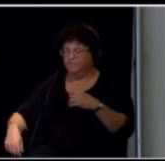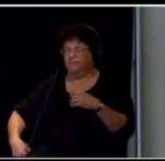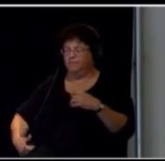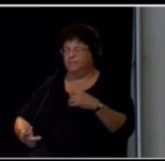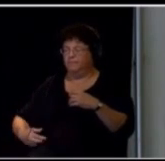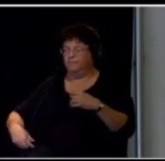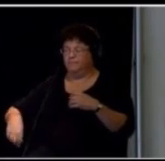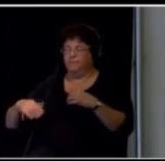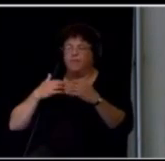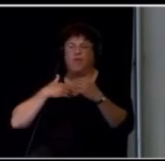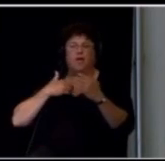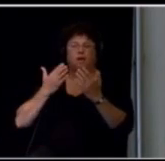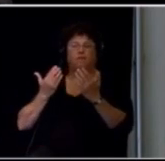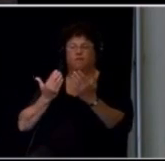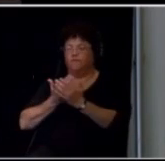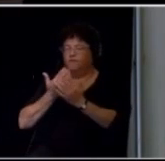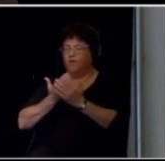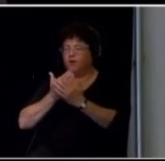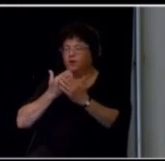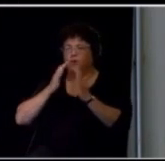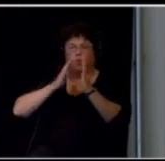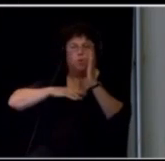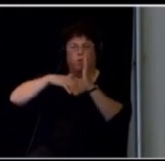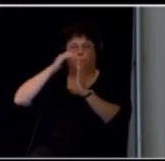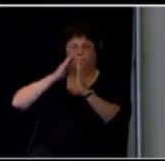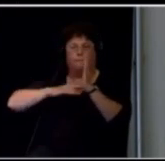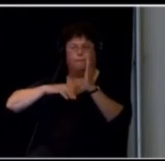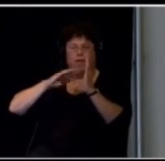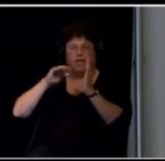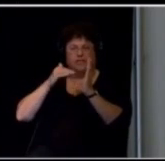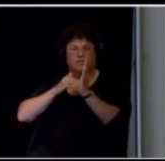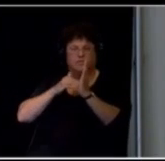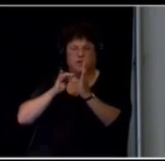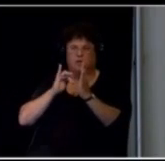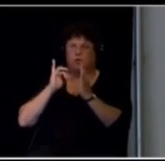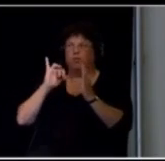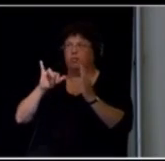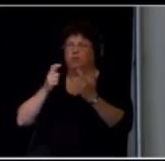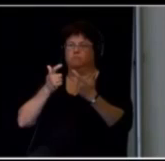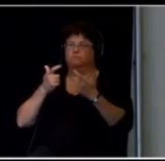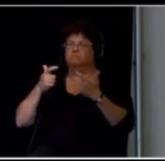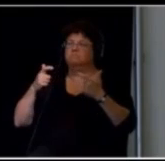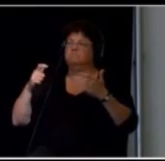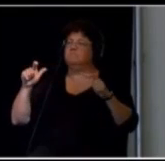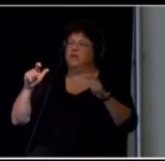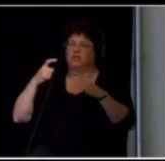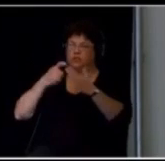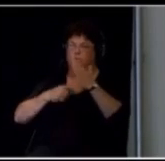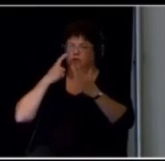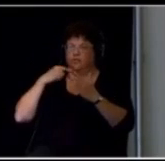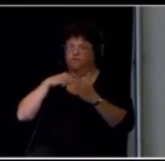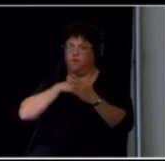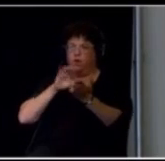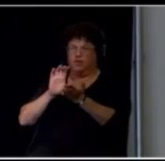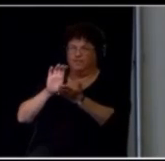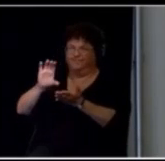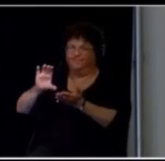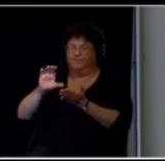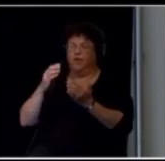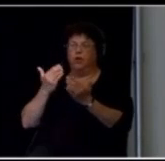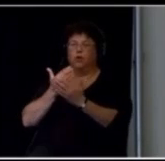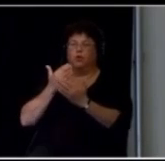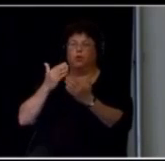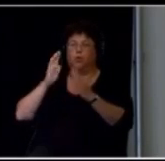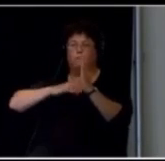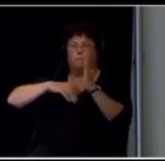We also have a new paint center. This is quite a huge sort of capital cost for us. And the new paint center is actually